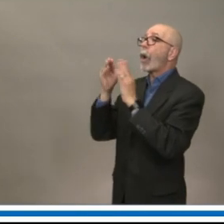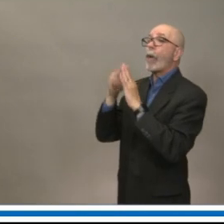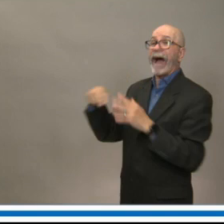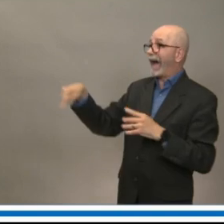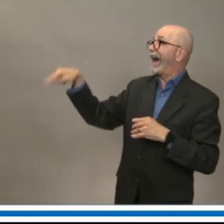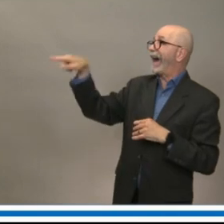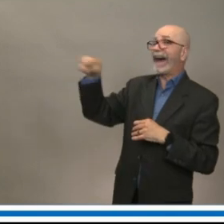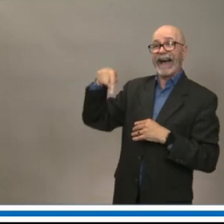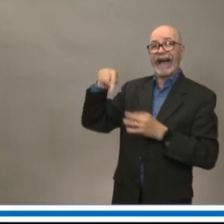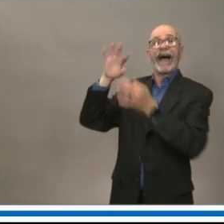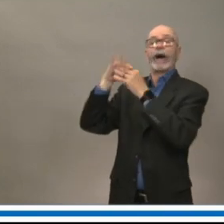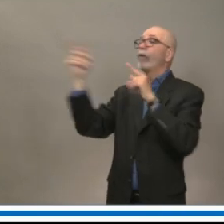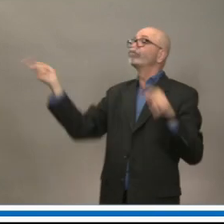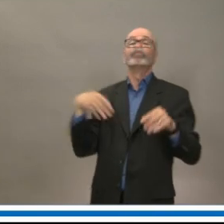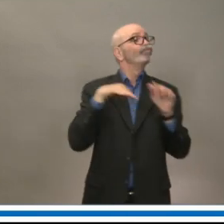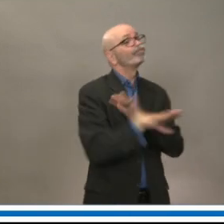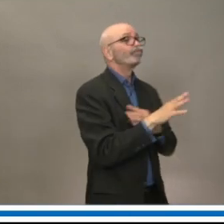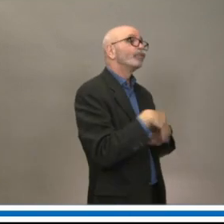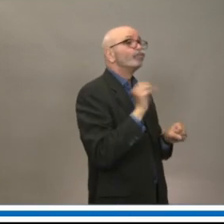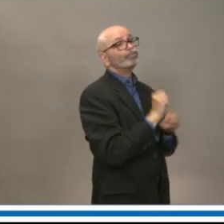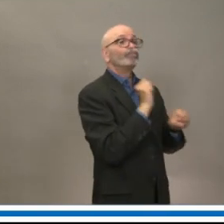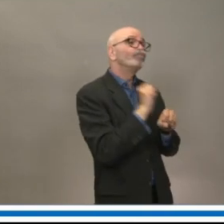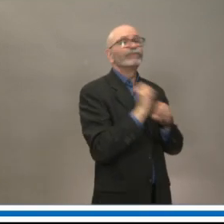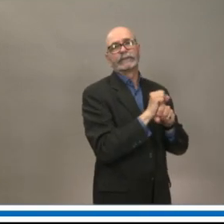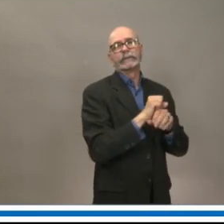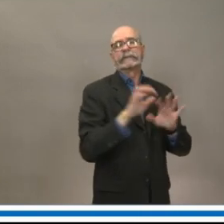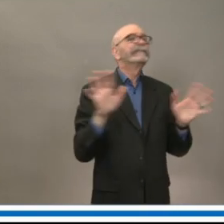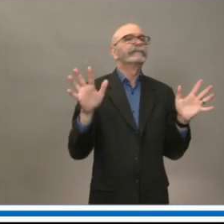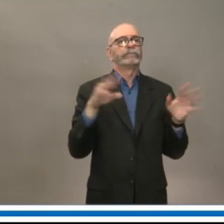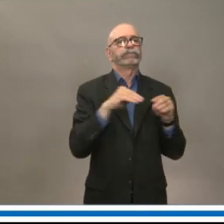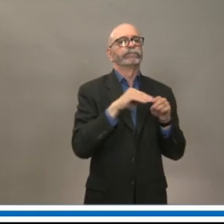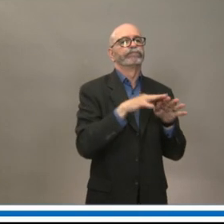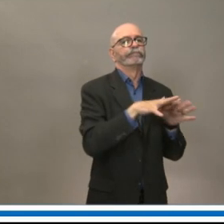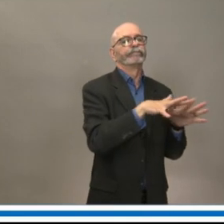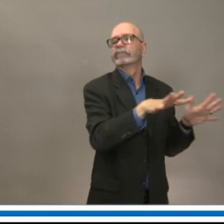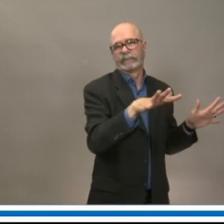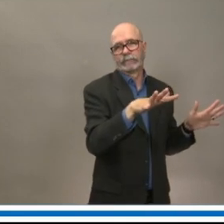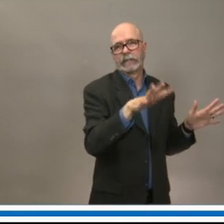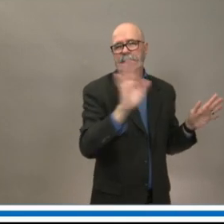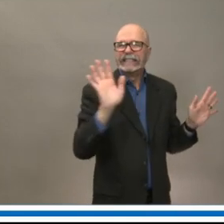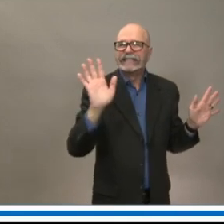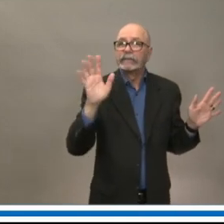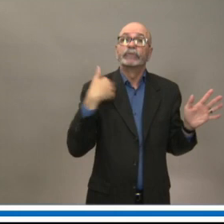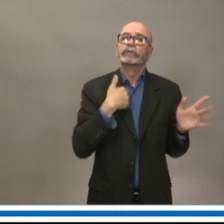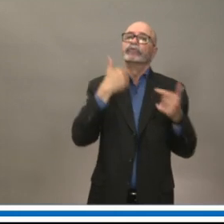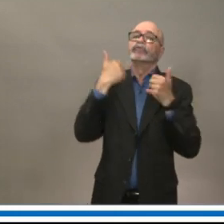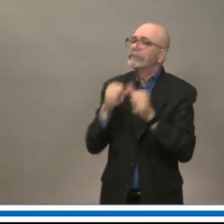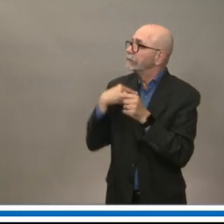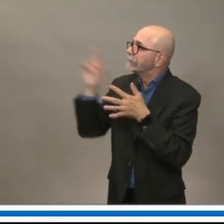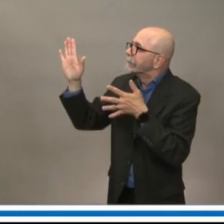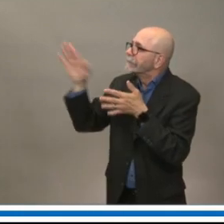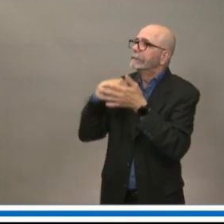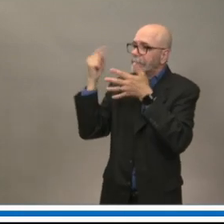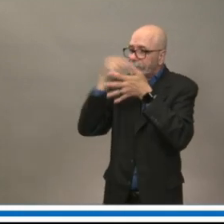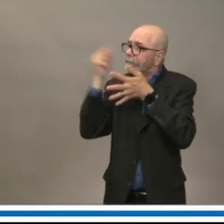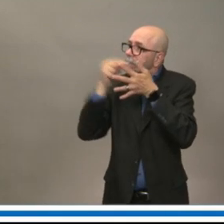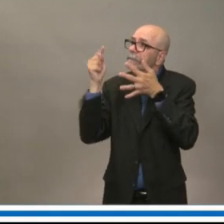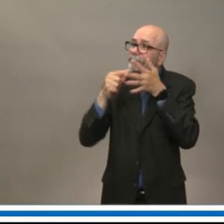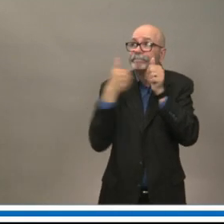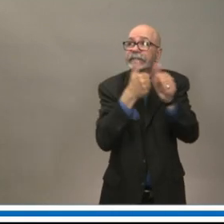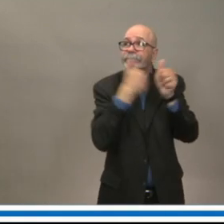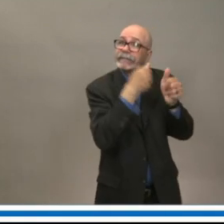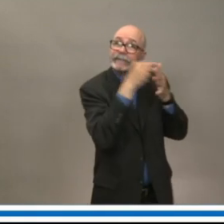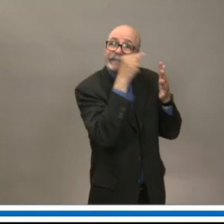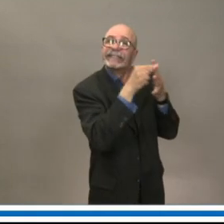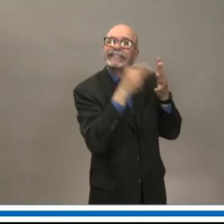in communities, as much as we put steps in place, it's very difficult to stop any introduction into a long-term care